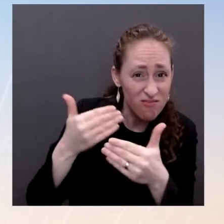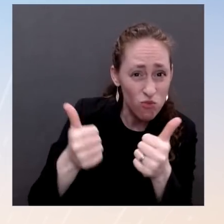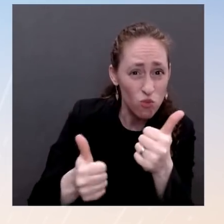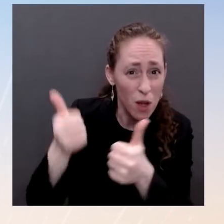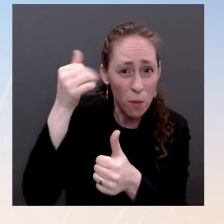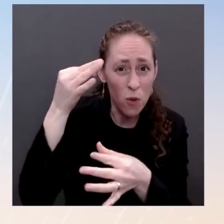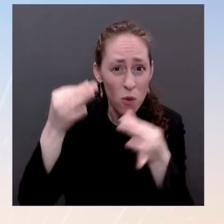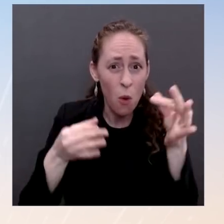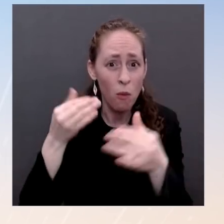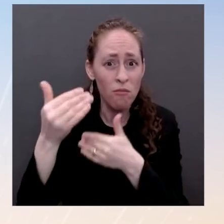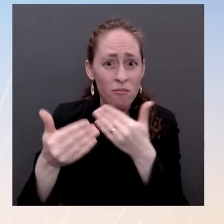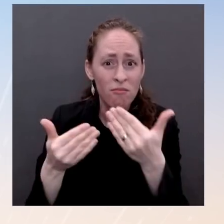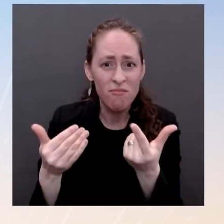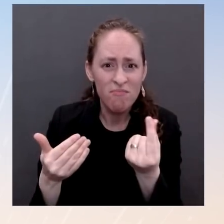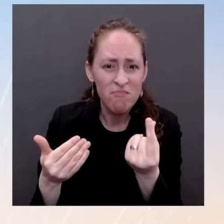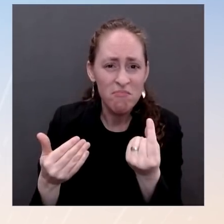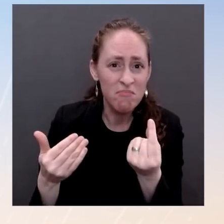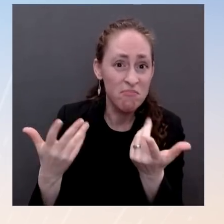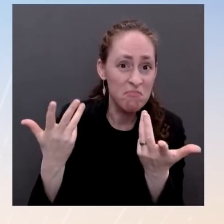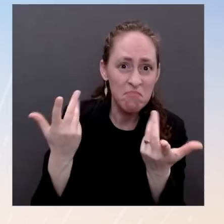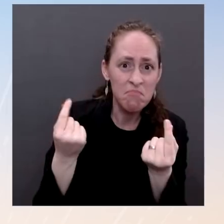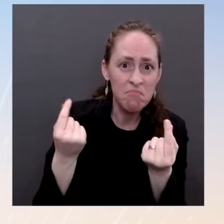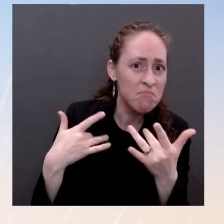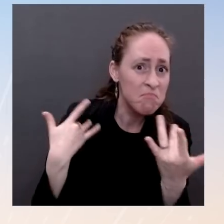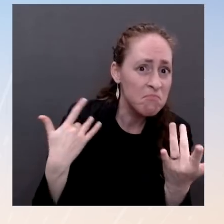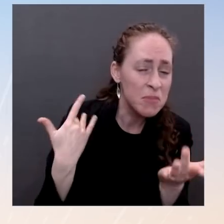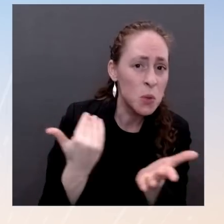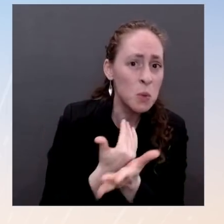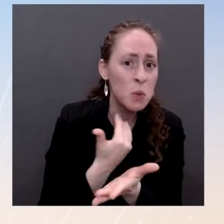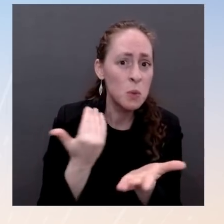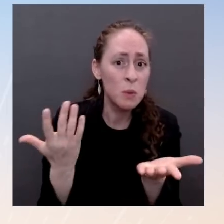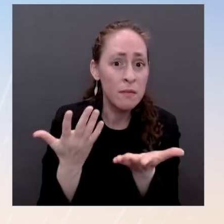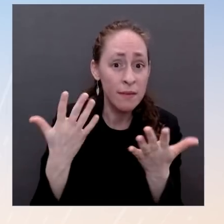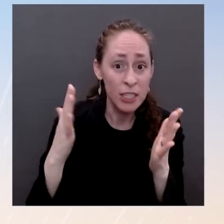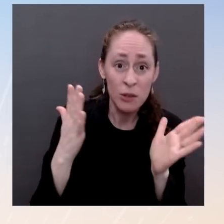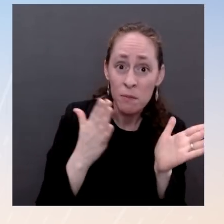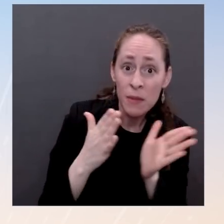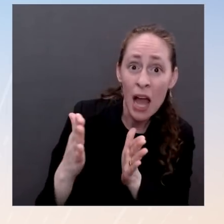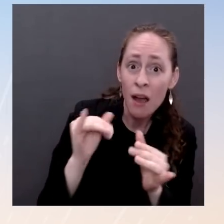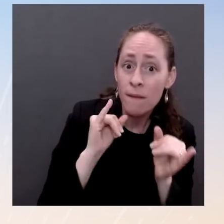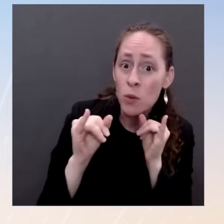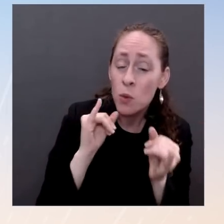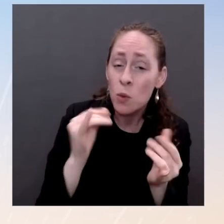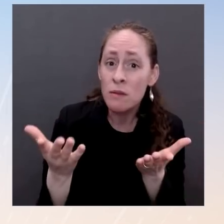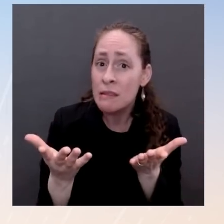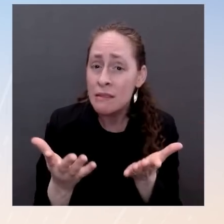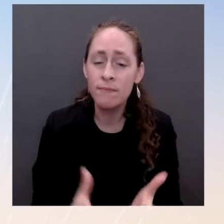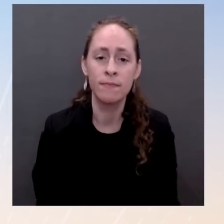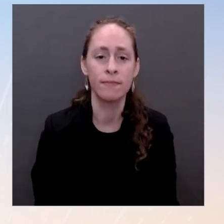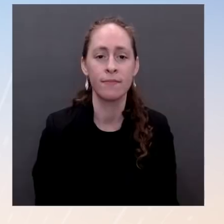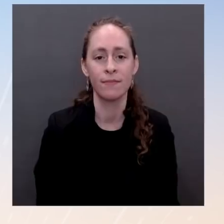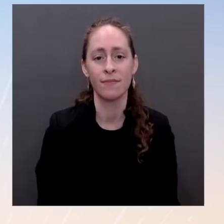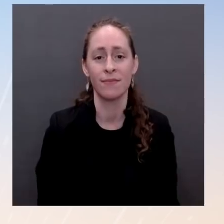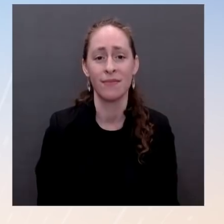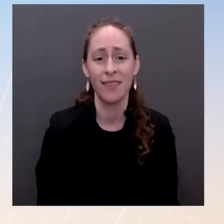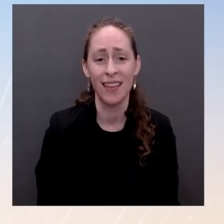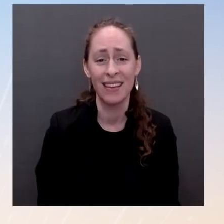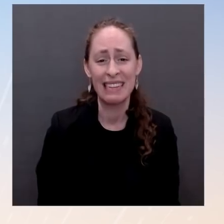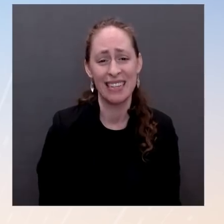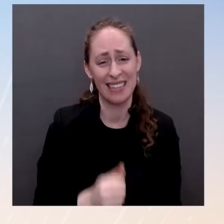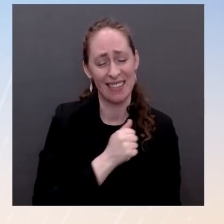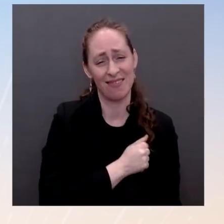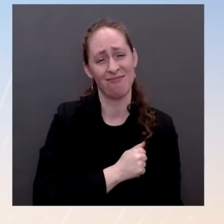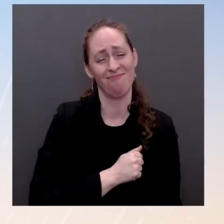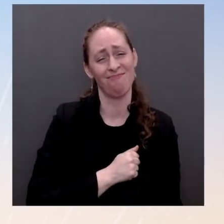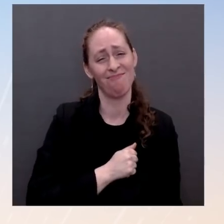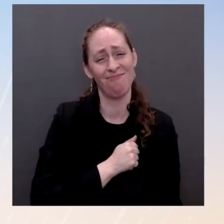not going to give day-to-day updates from here moving forward about whether or not he's done interviews. What I can confirm for you is we're still